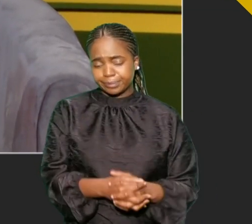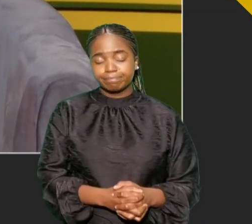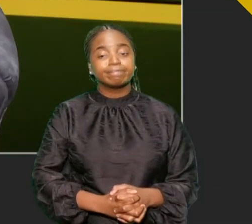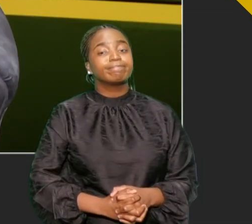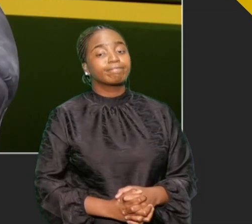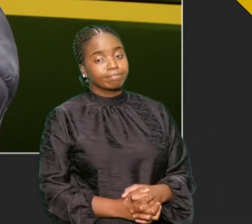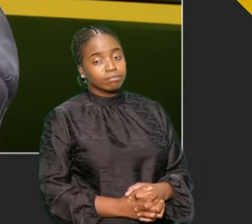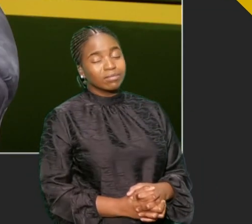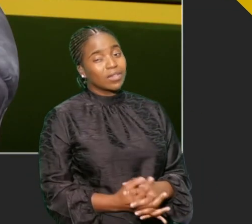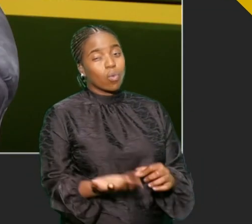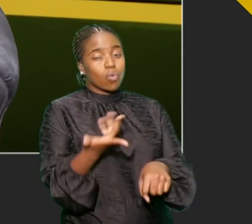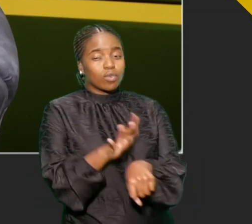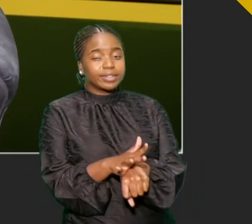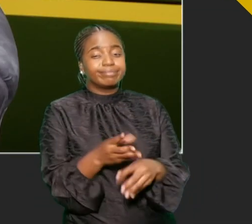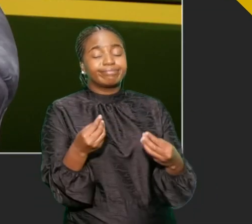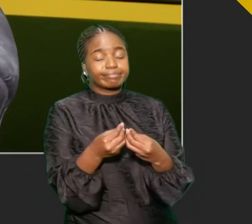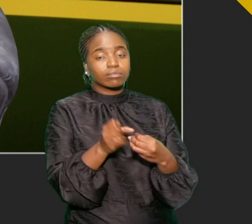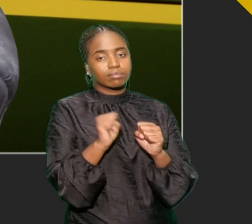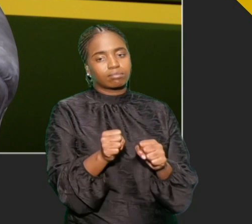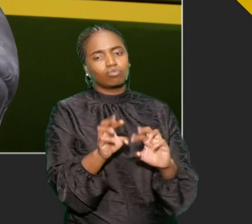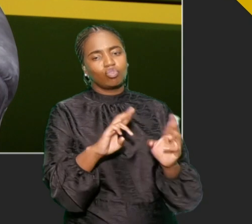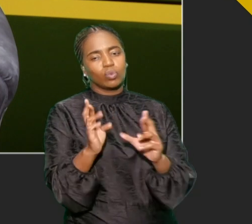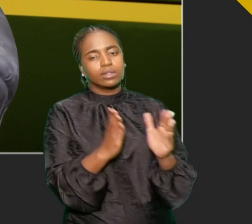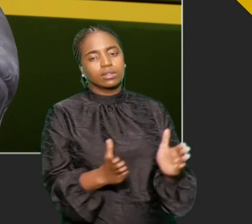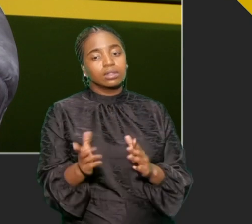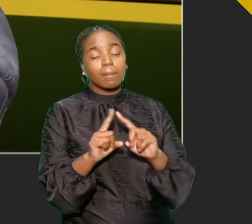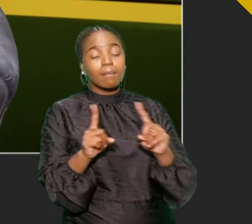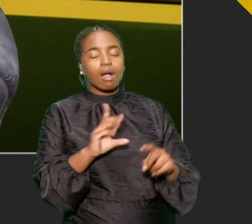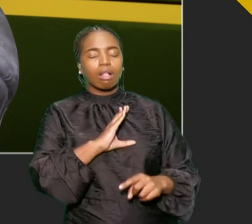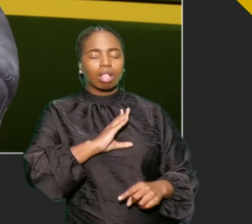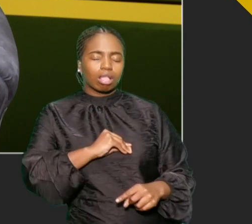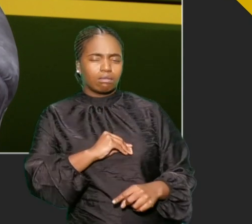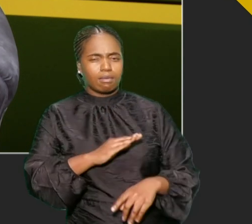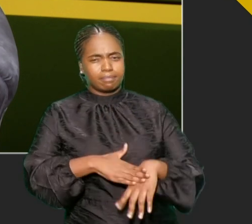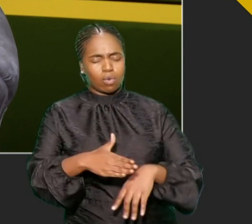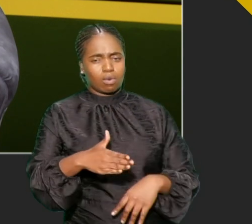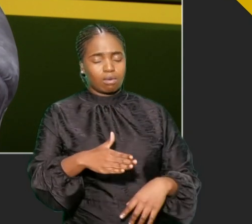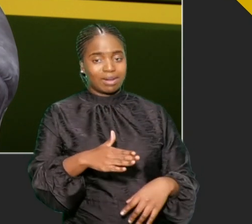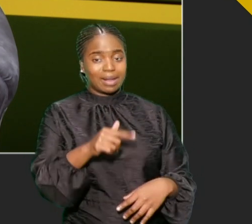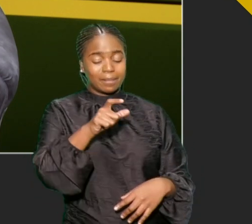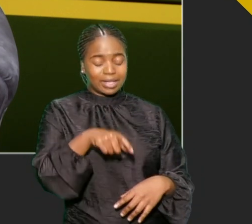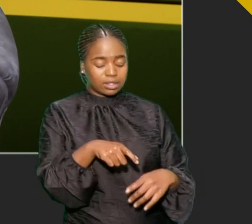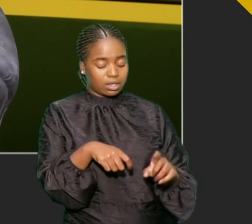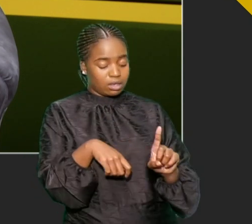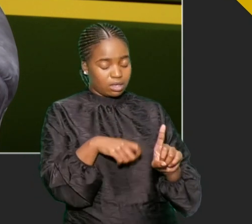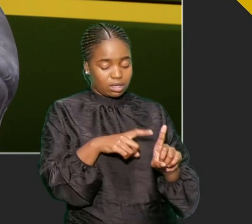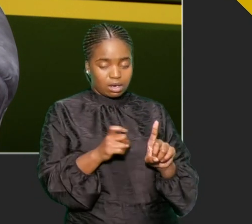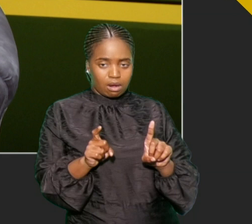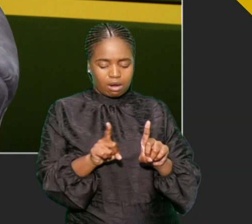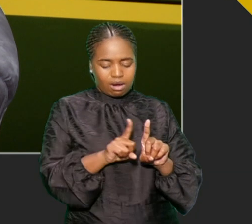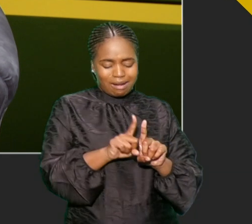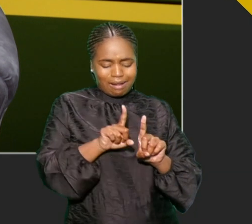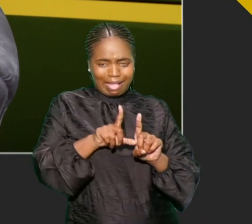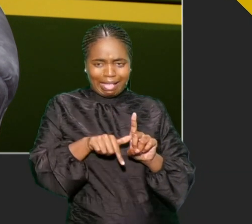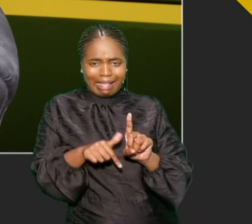of course, ukufa into singakwazi ukuthi sisiprepare leyo nakoda, but it's even more painful when you as a person who is a partner to someone and you lose your partner's